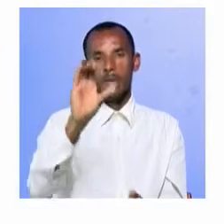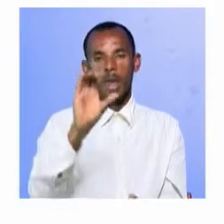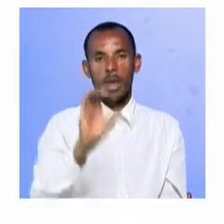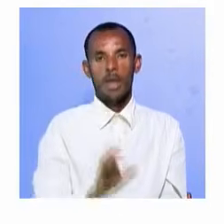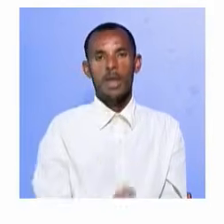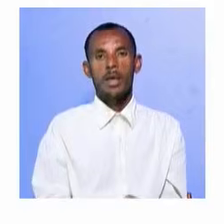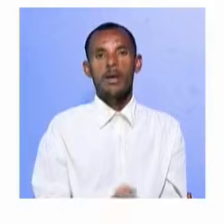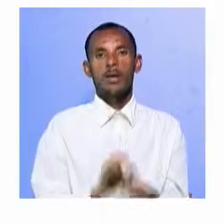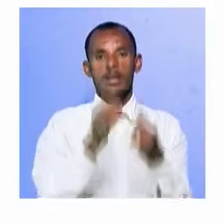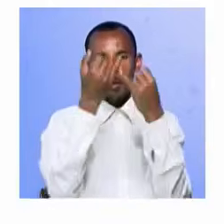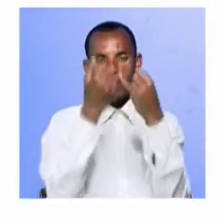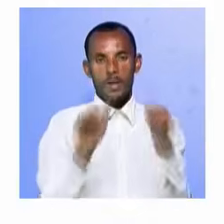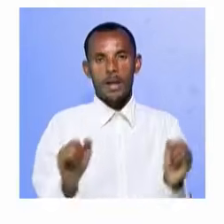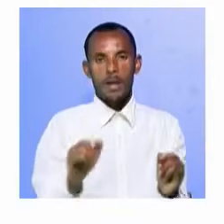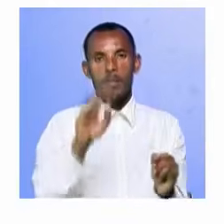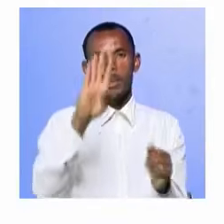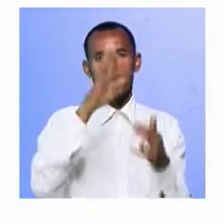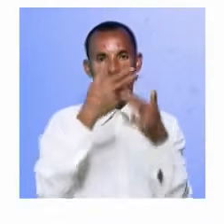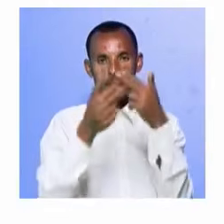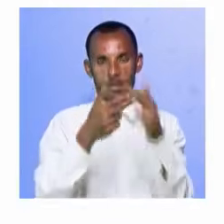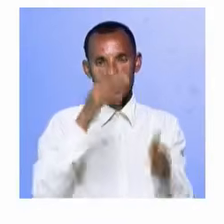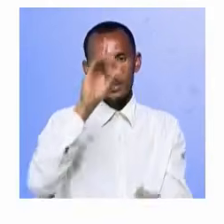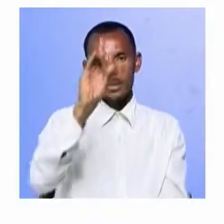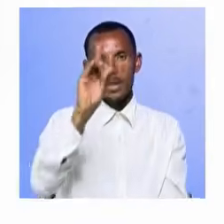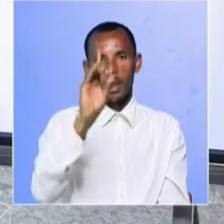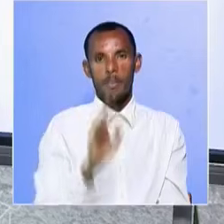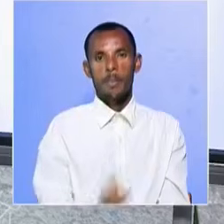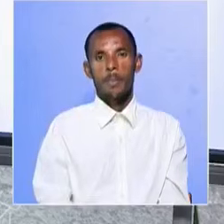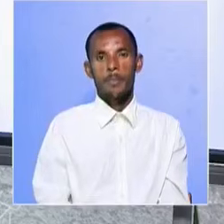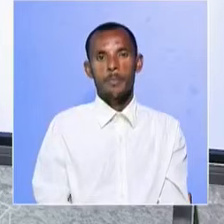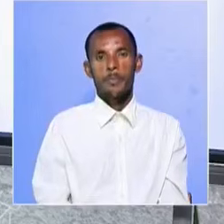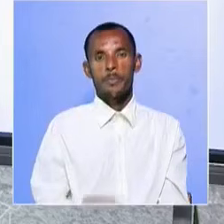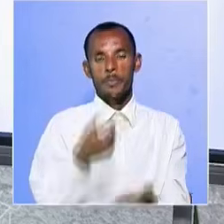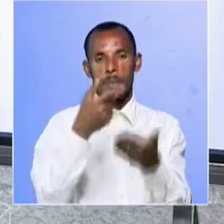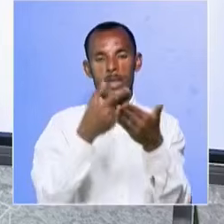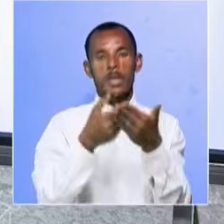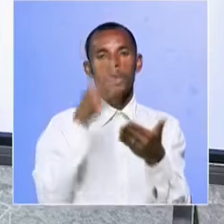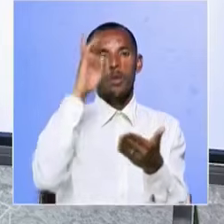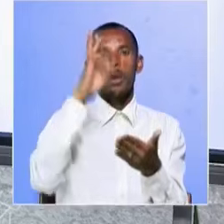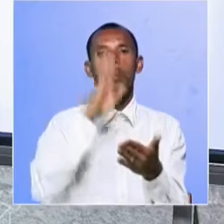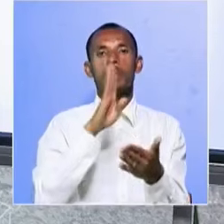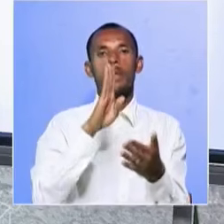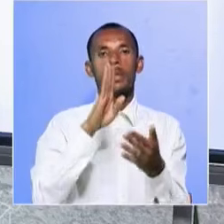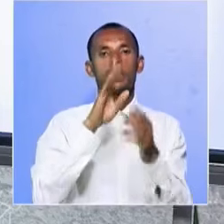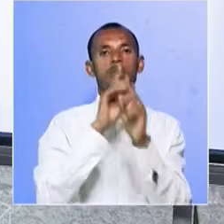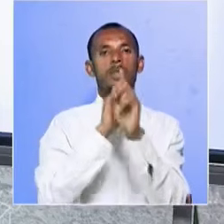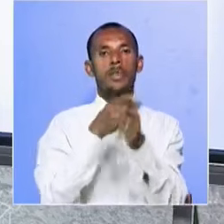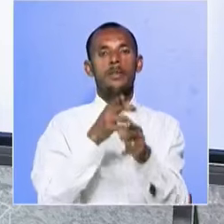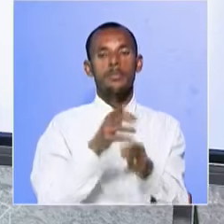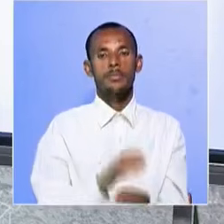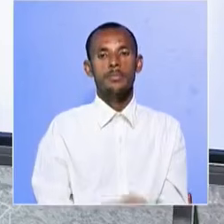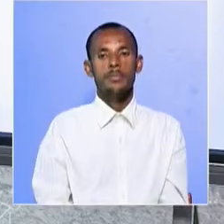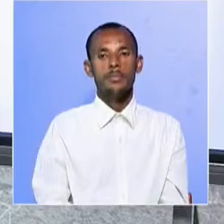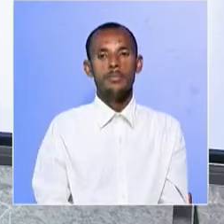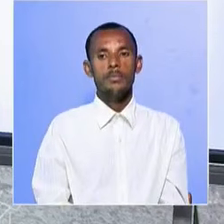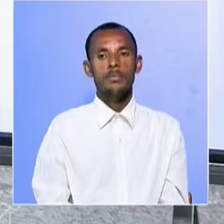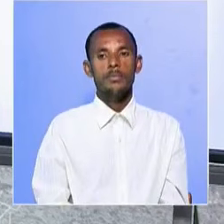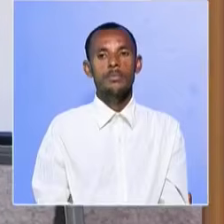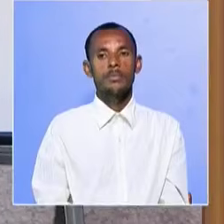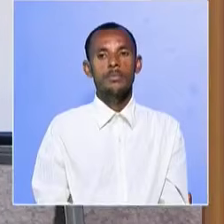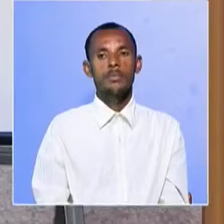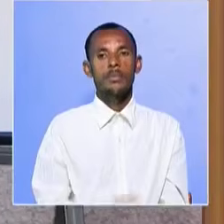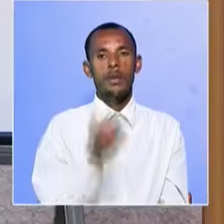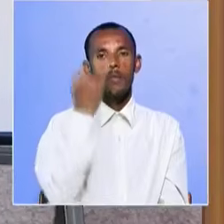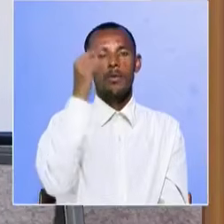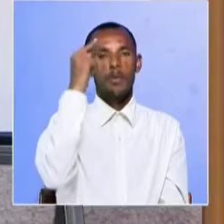BC over B times D. Okay, this will be the result. Okay, if